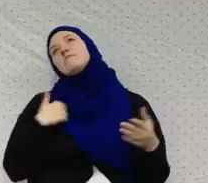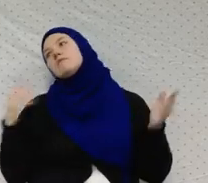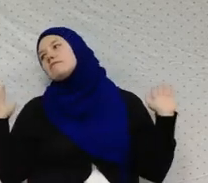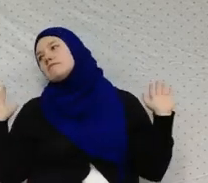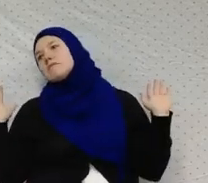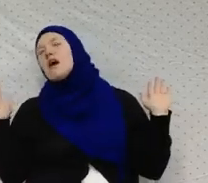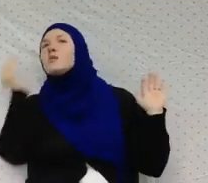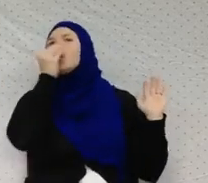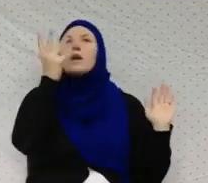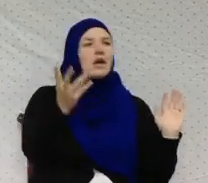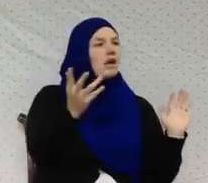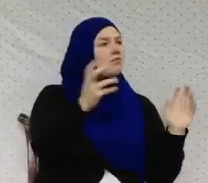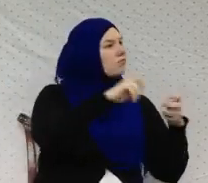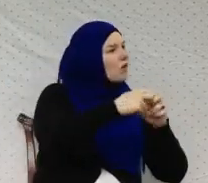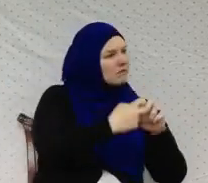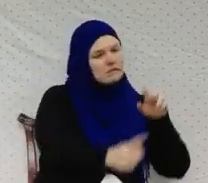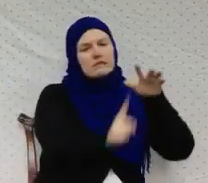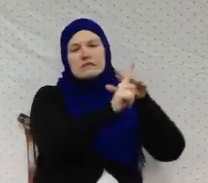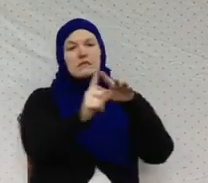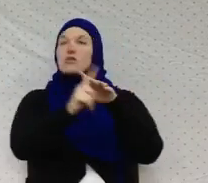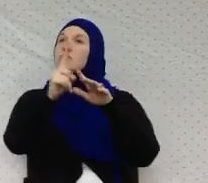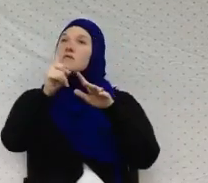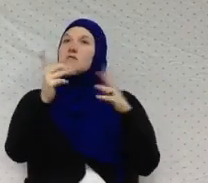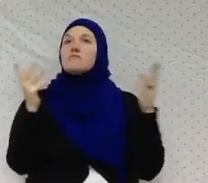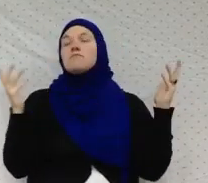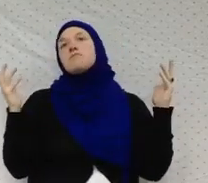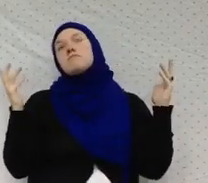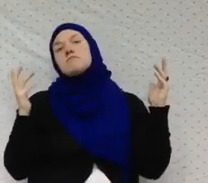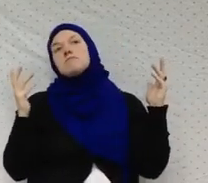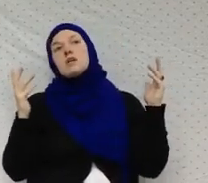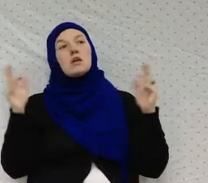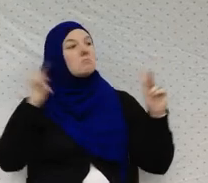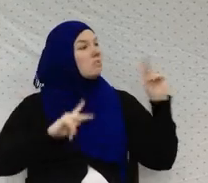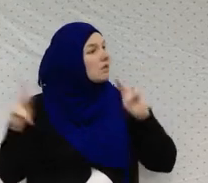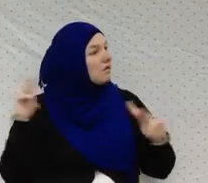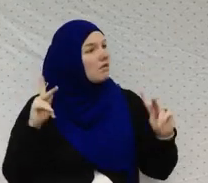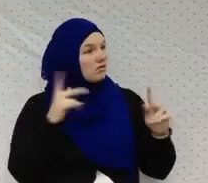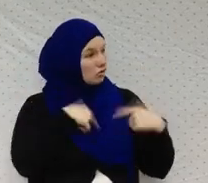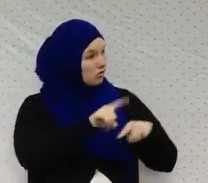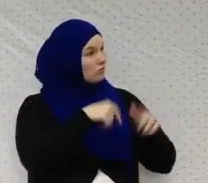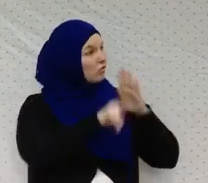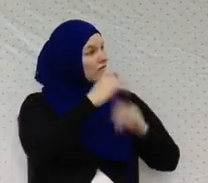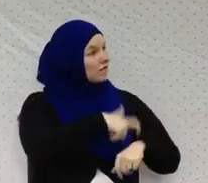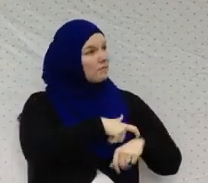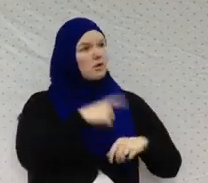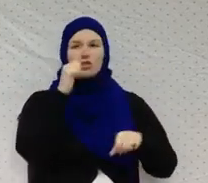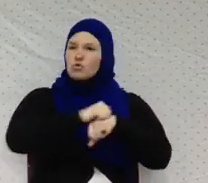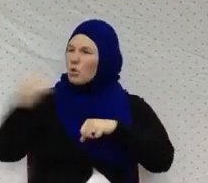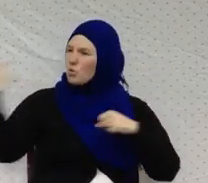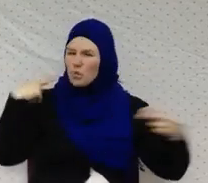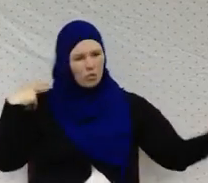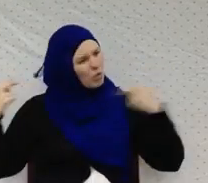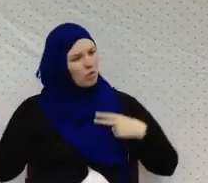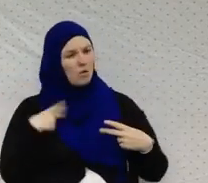nothing bothers me. I don't care what happens. My heels are bleeding, people are throwing stones at